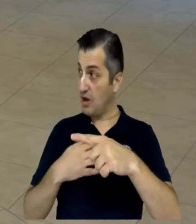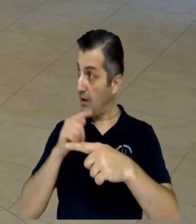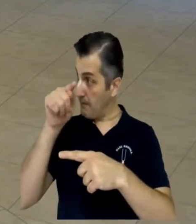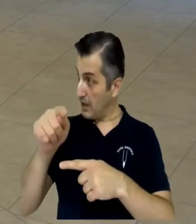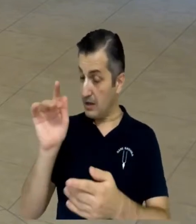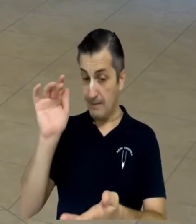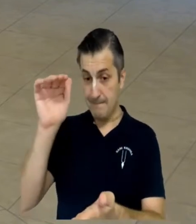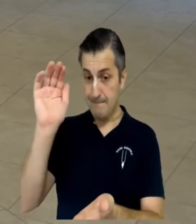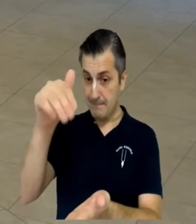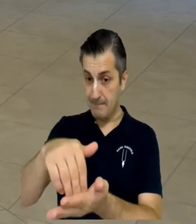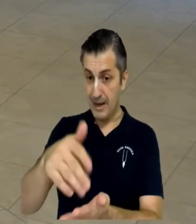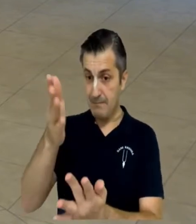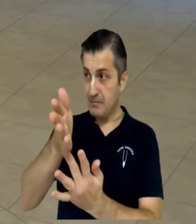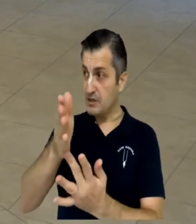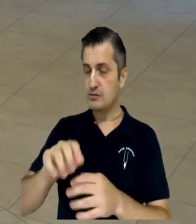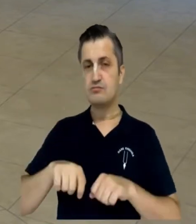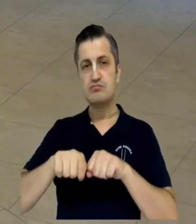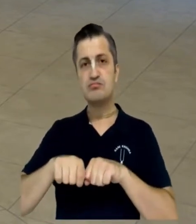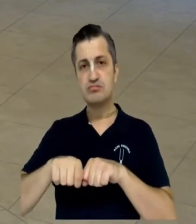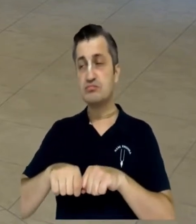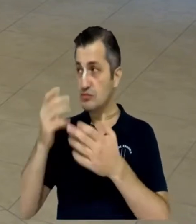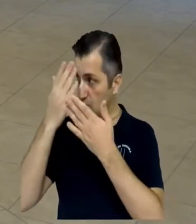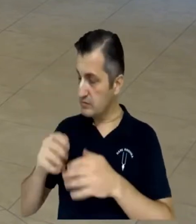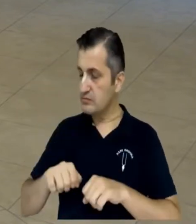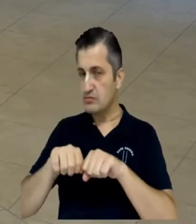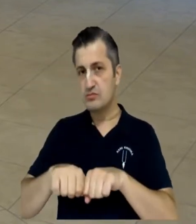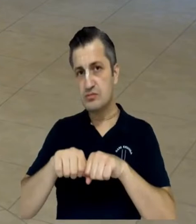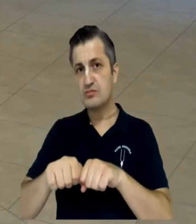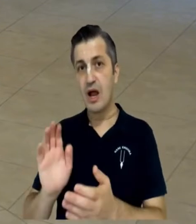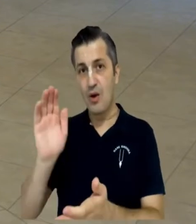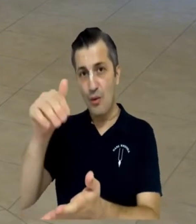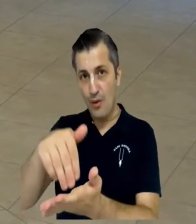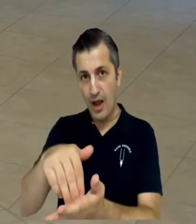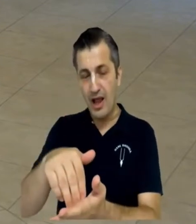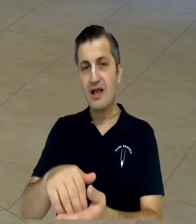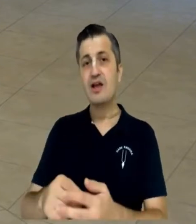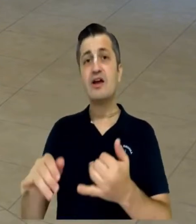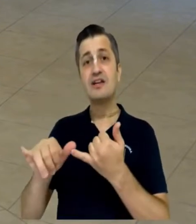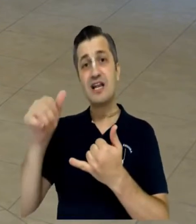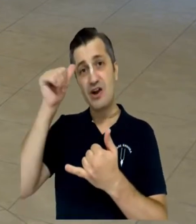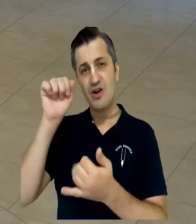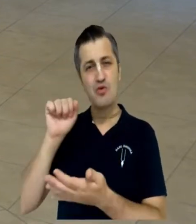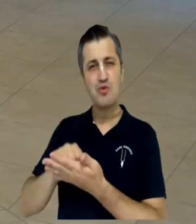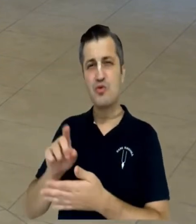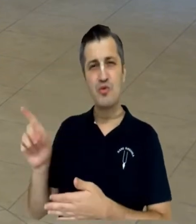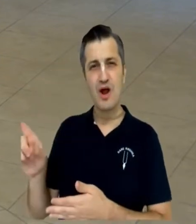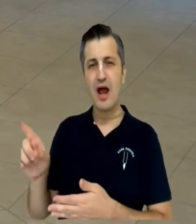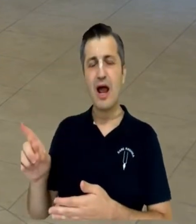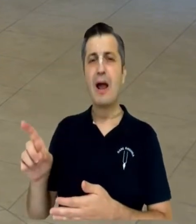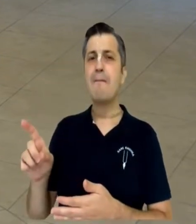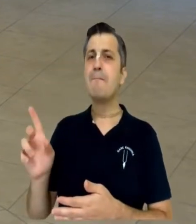like, basically, it's just like, this is not the right decision, but I'm going to do it anyway. I think the mistake comes